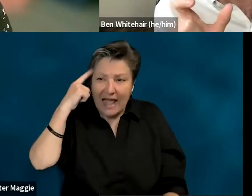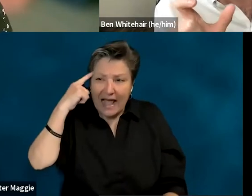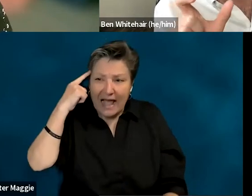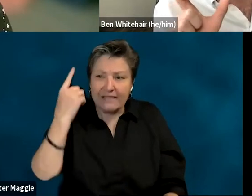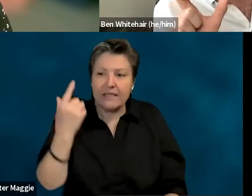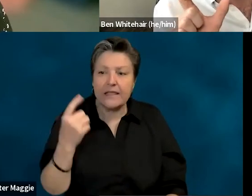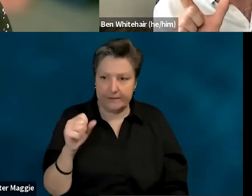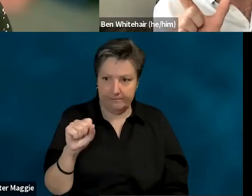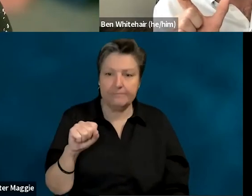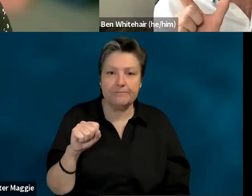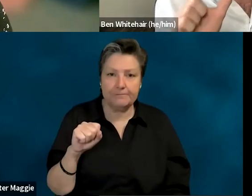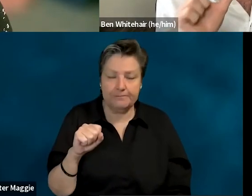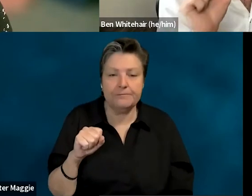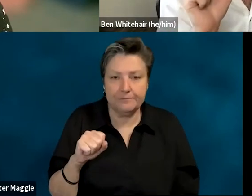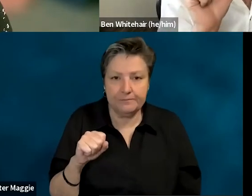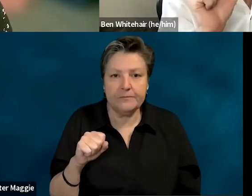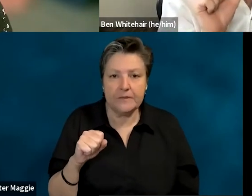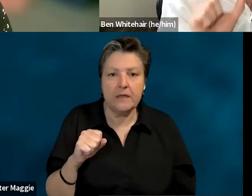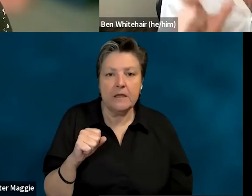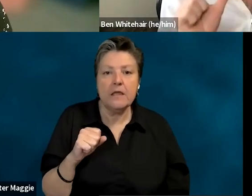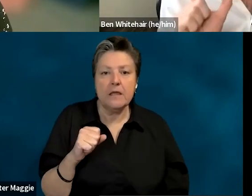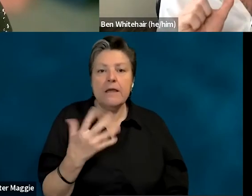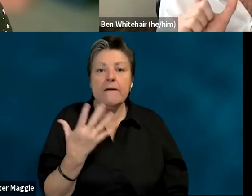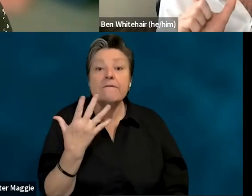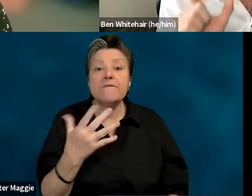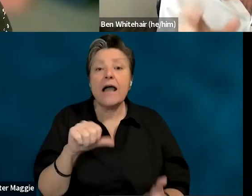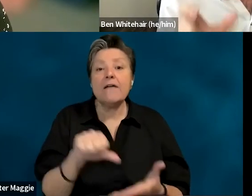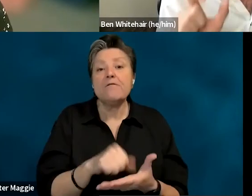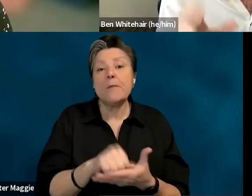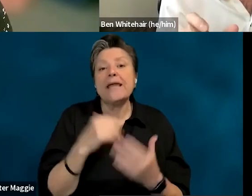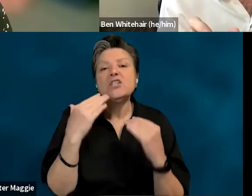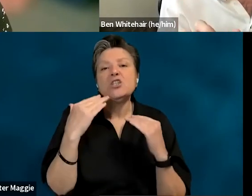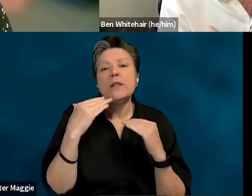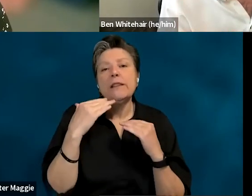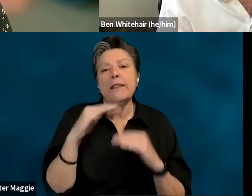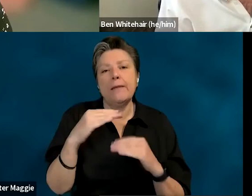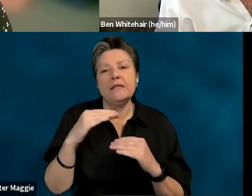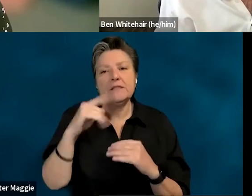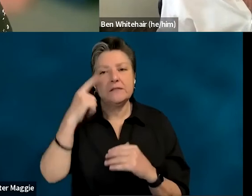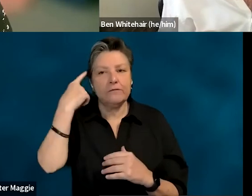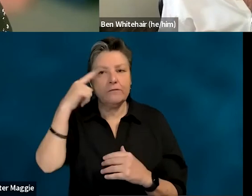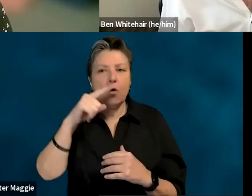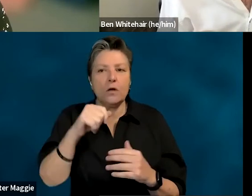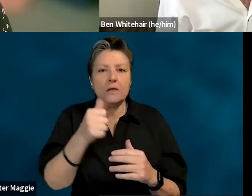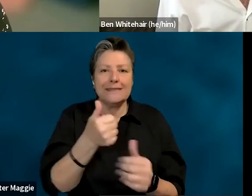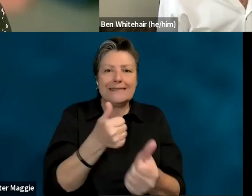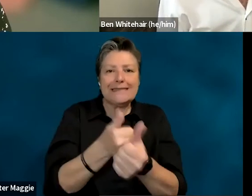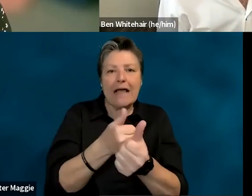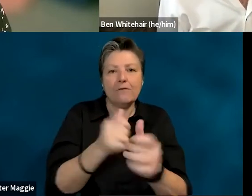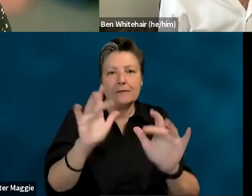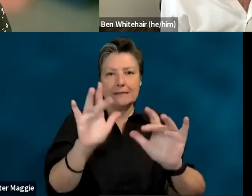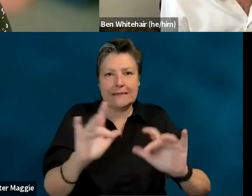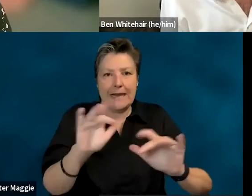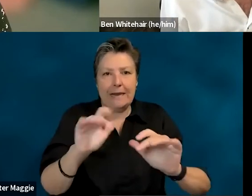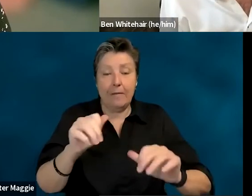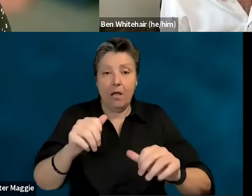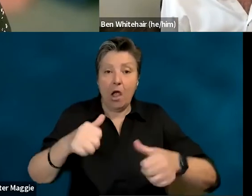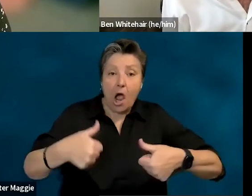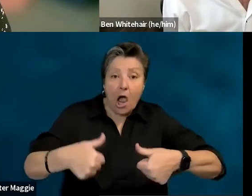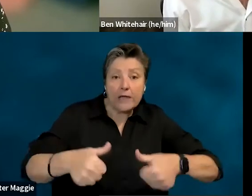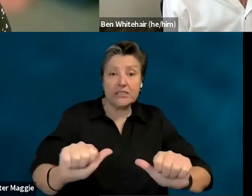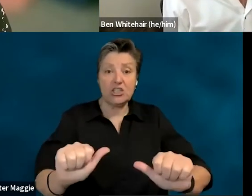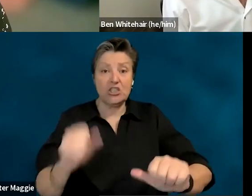limit on what they can require you to do for a self-tape audition. So if you are auditioning